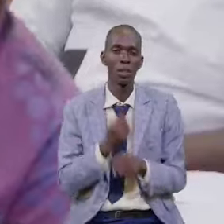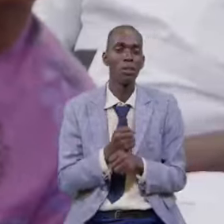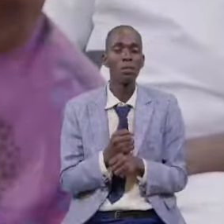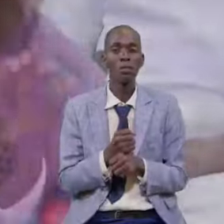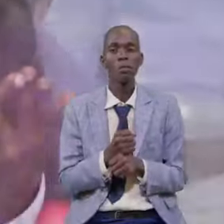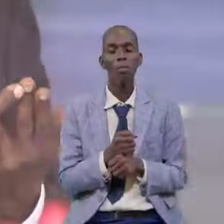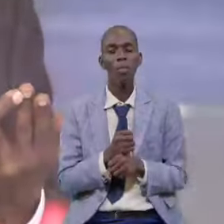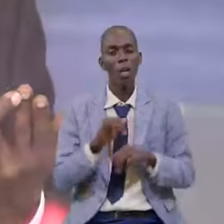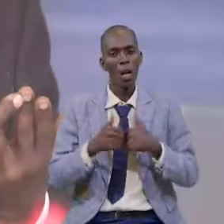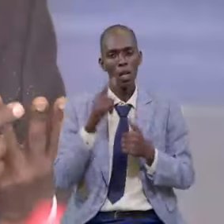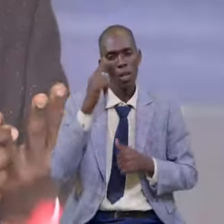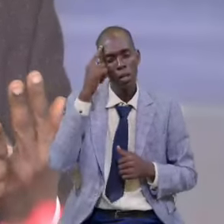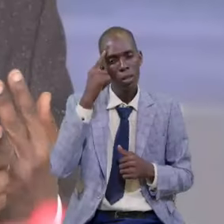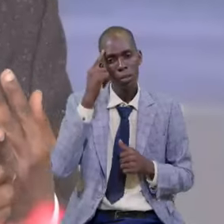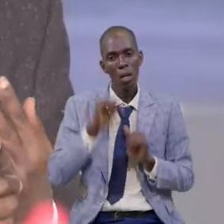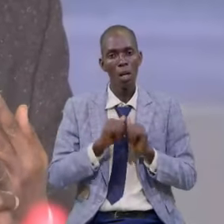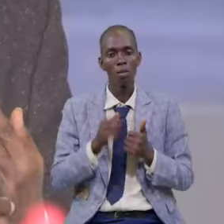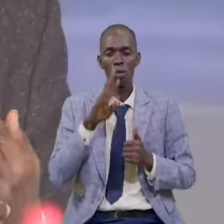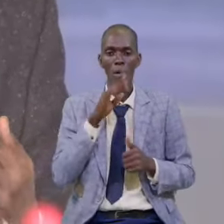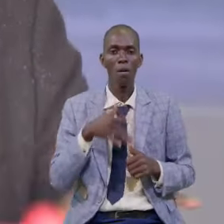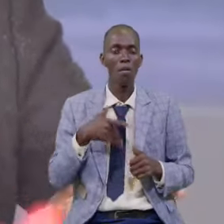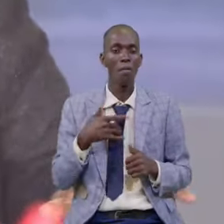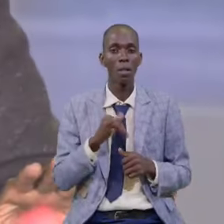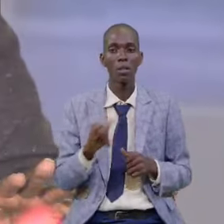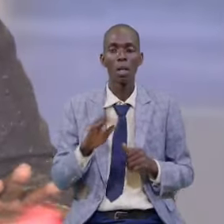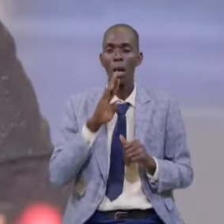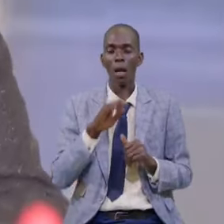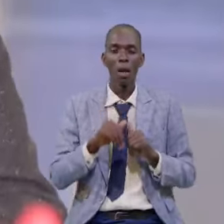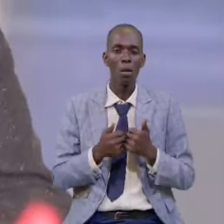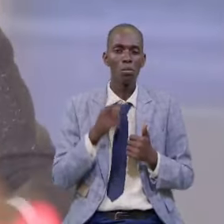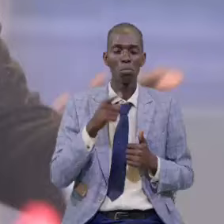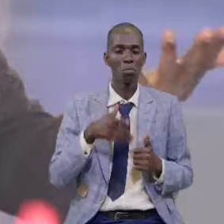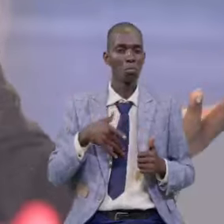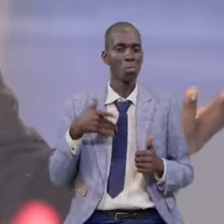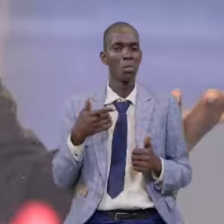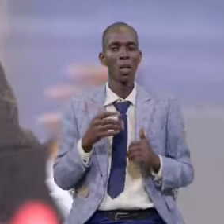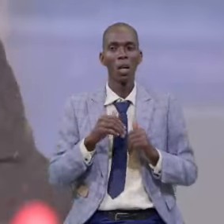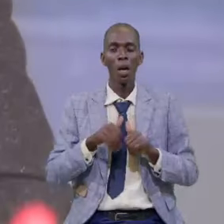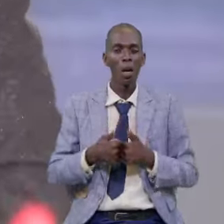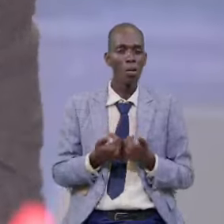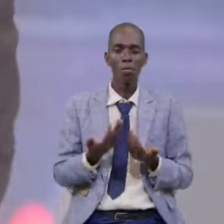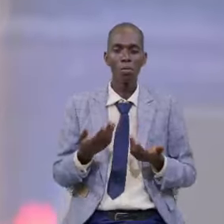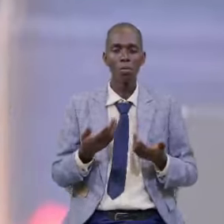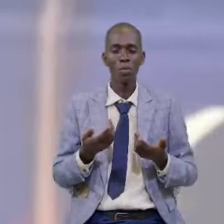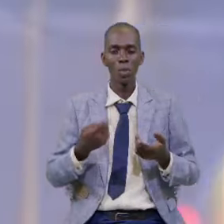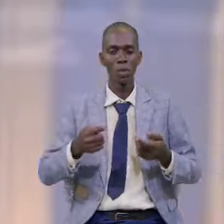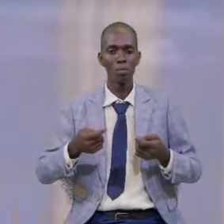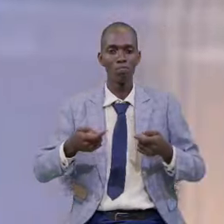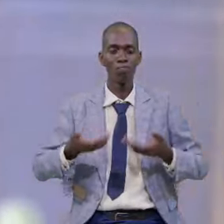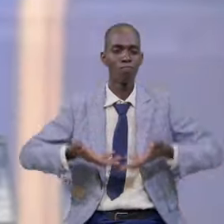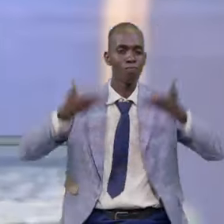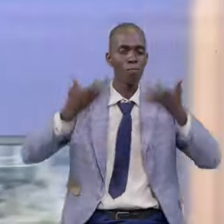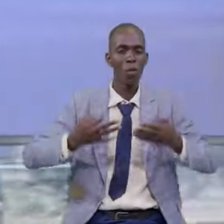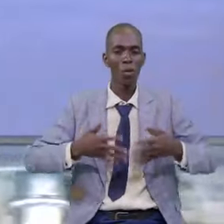how you feeling, how your emotion, how the stress of life, how they affect you. And scientists